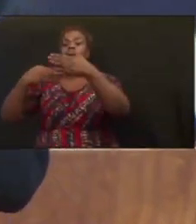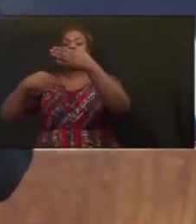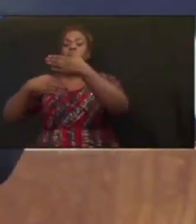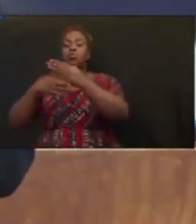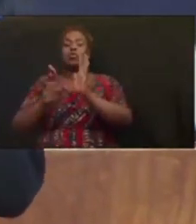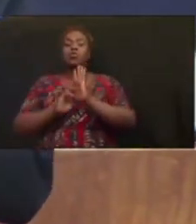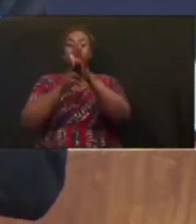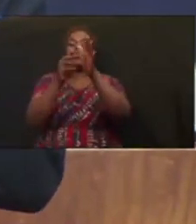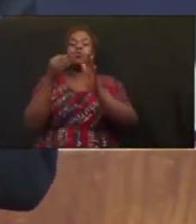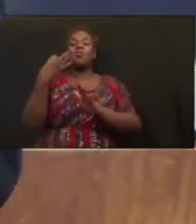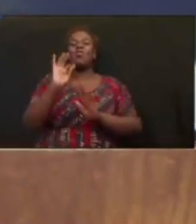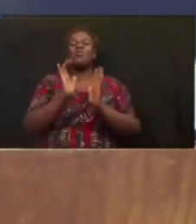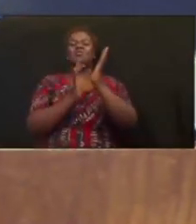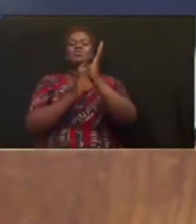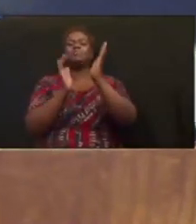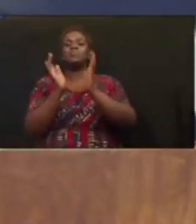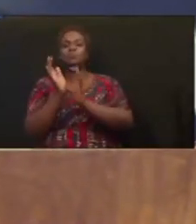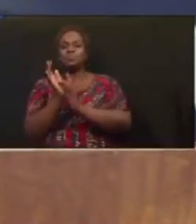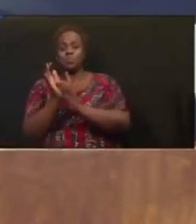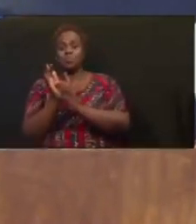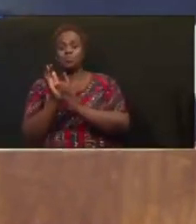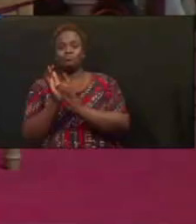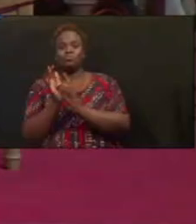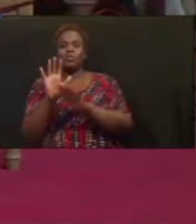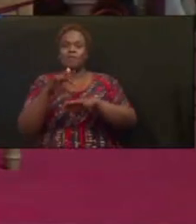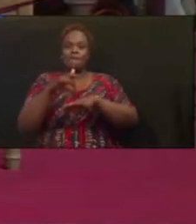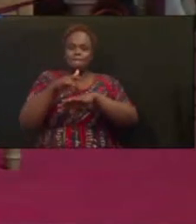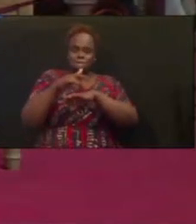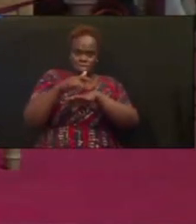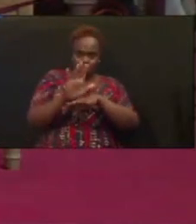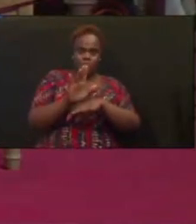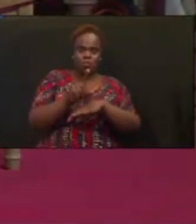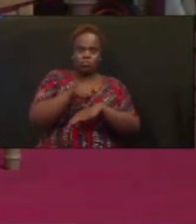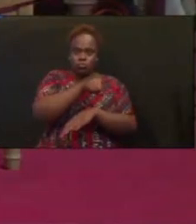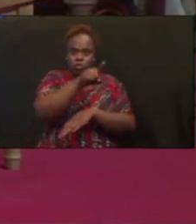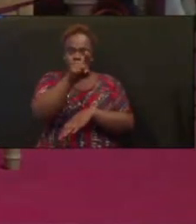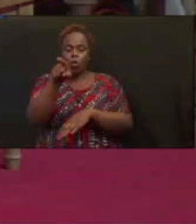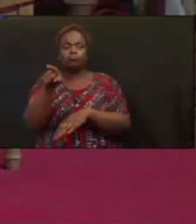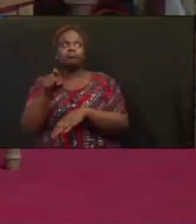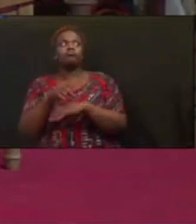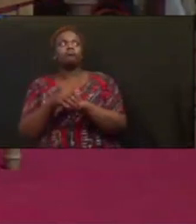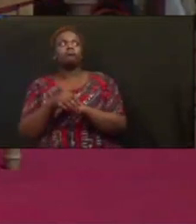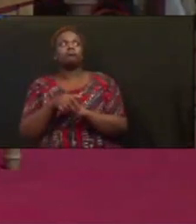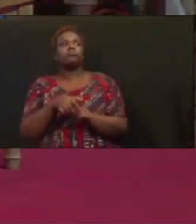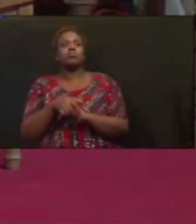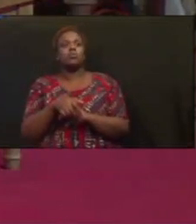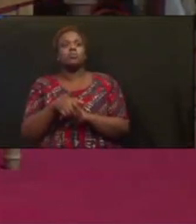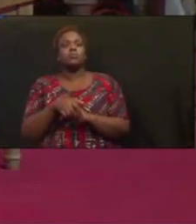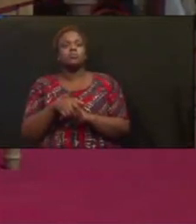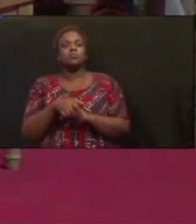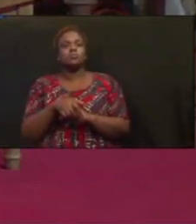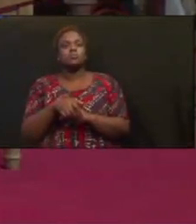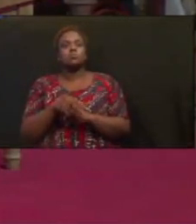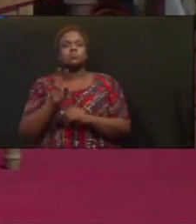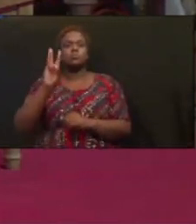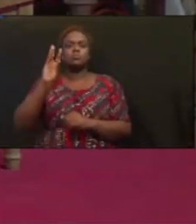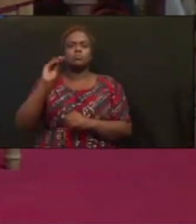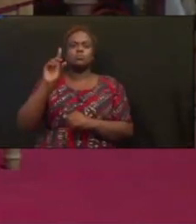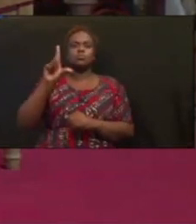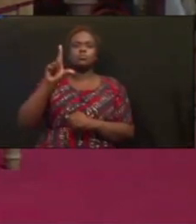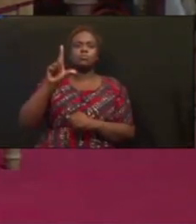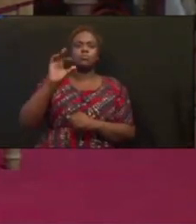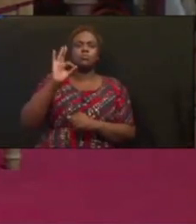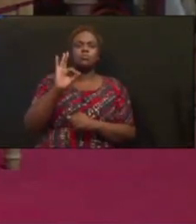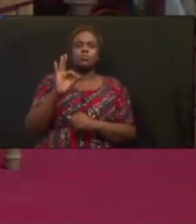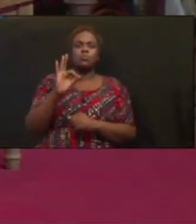I send you forth as sheep among wolves. That's a dangerous statement, because a wolf does not